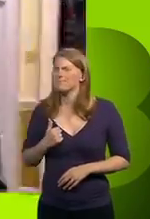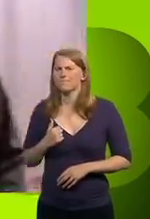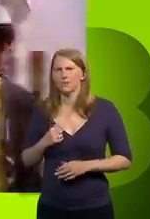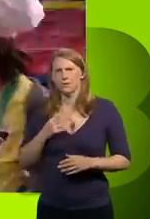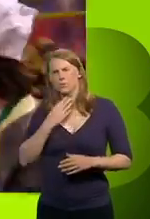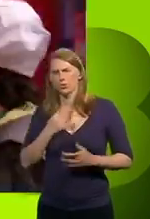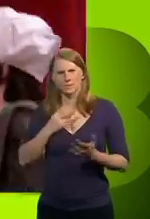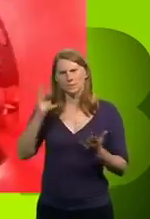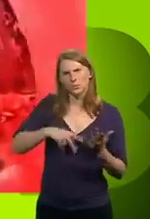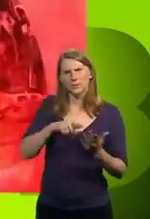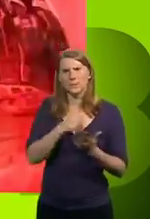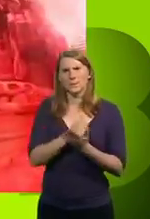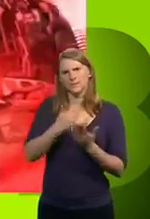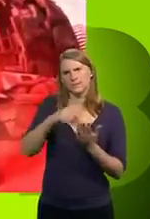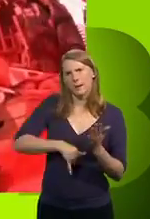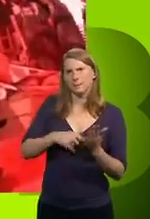It's Captain Hell!